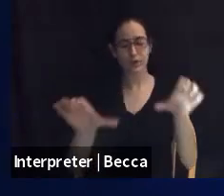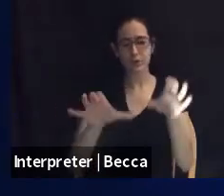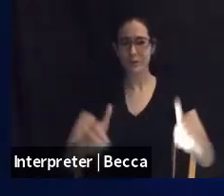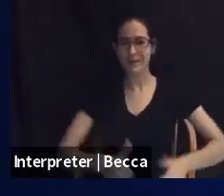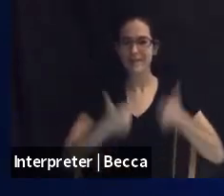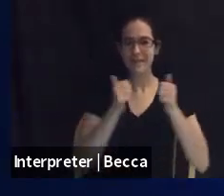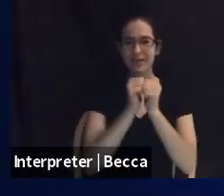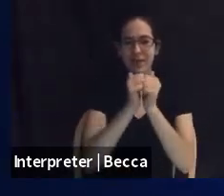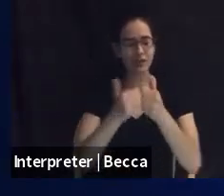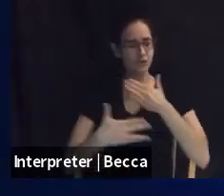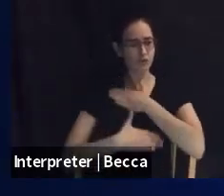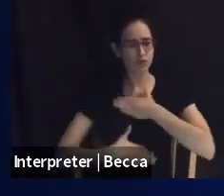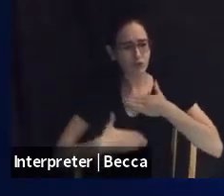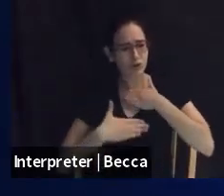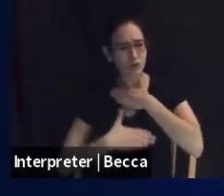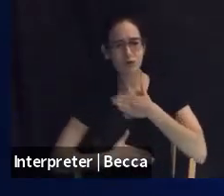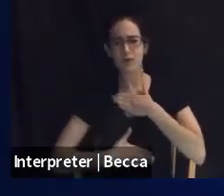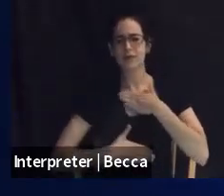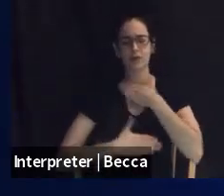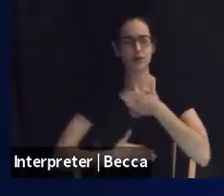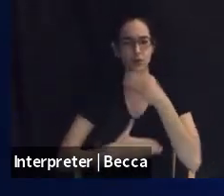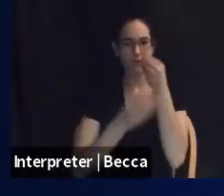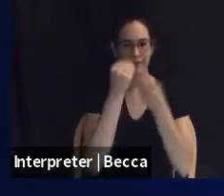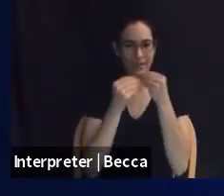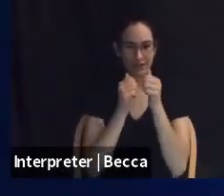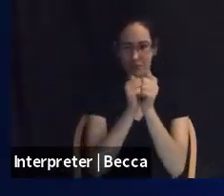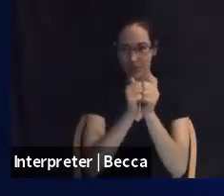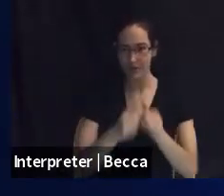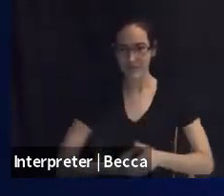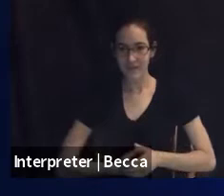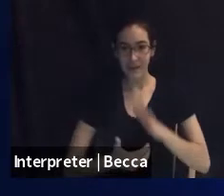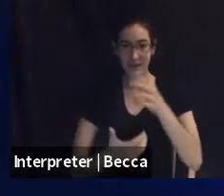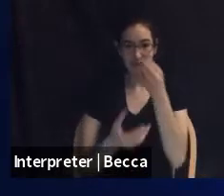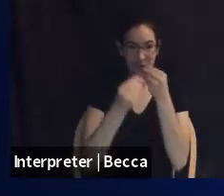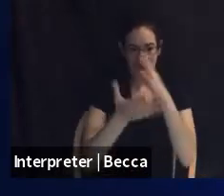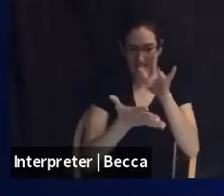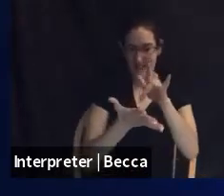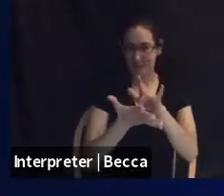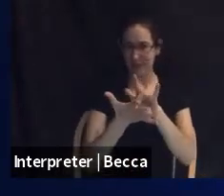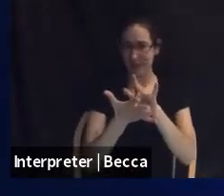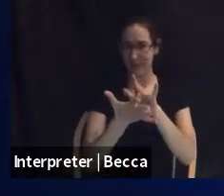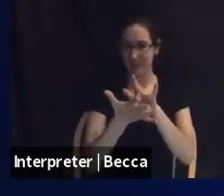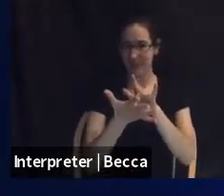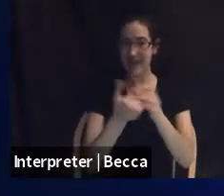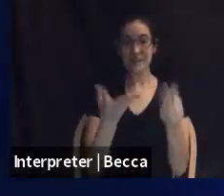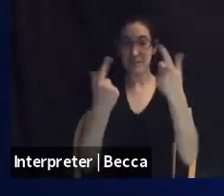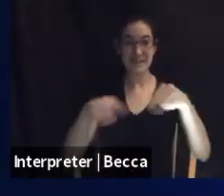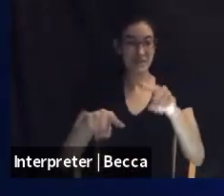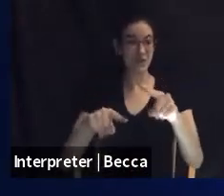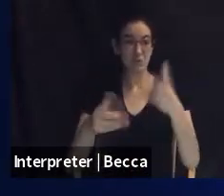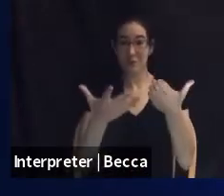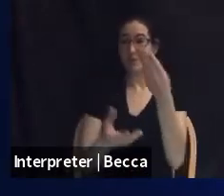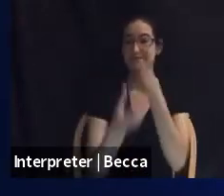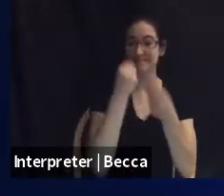enjoying something. You're finding pleasure in food together. Food is right in the middle. And many of you are actually sharing a meal right now. Somebody's at the